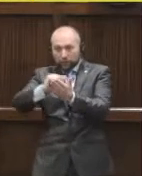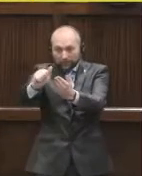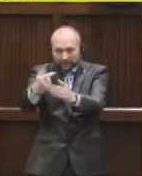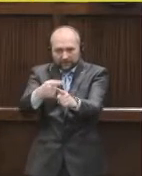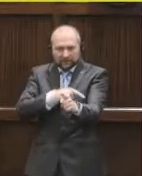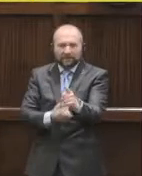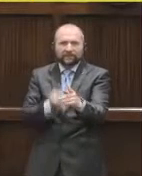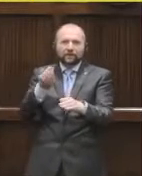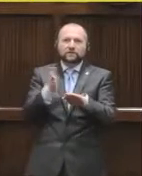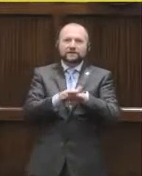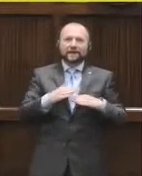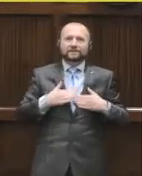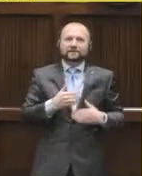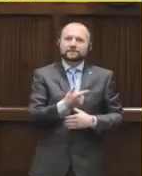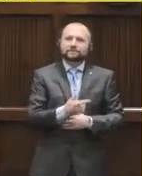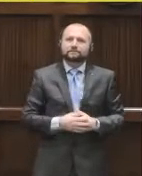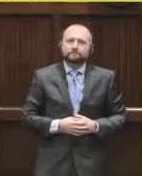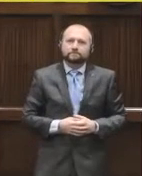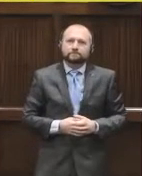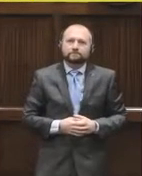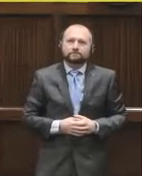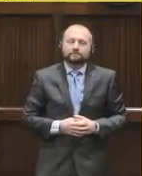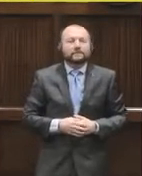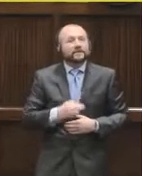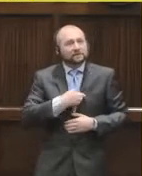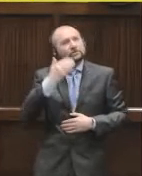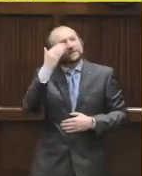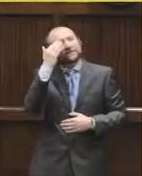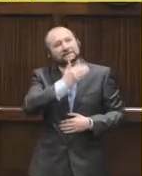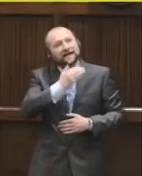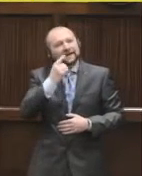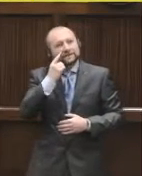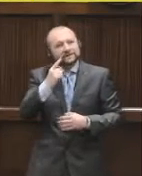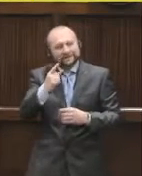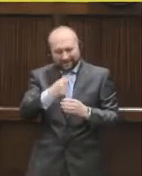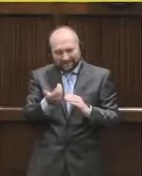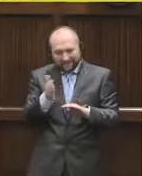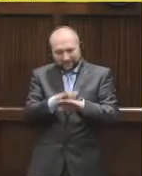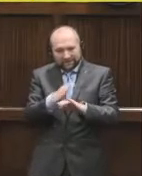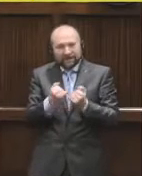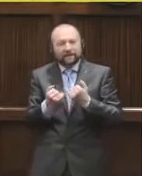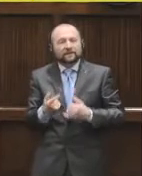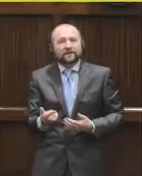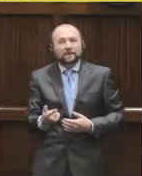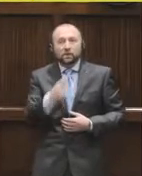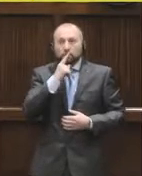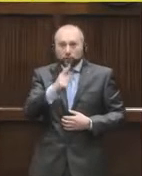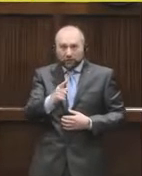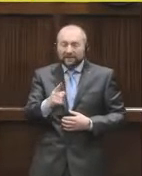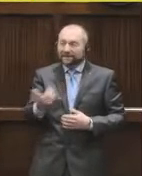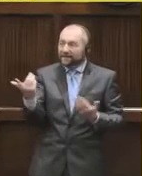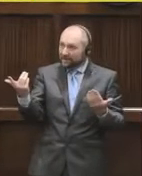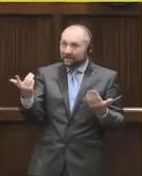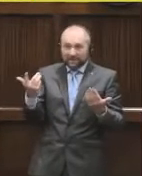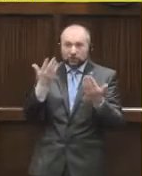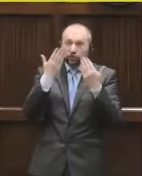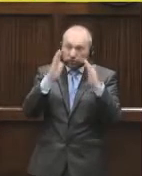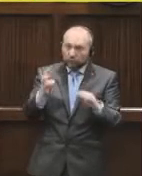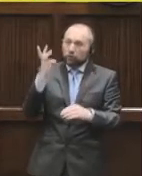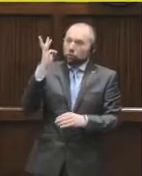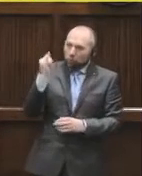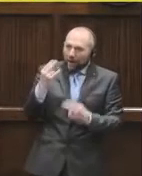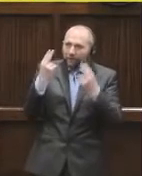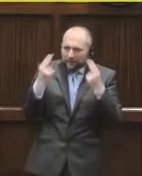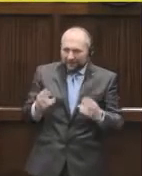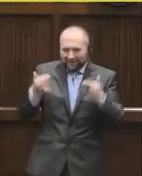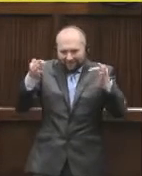launch. Their sad and tragic passing exemplified the need for the